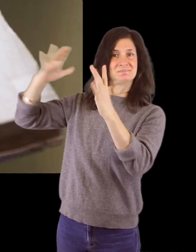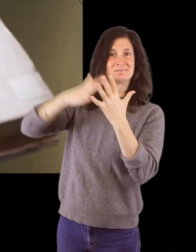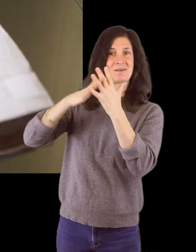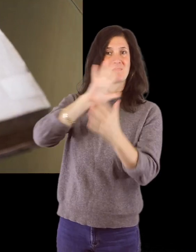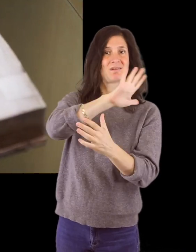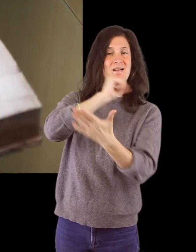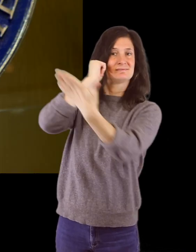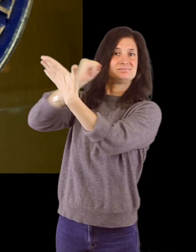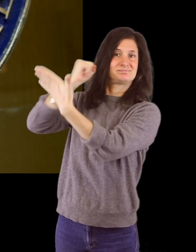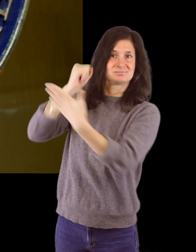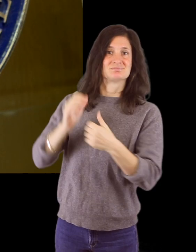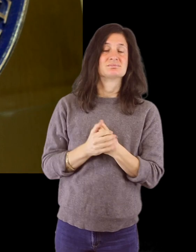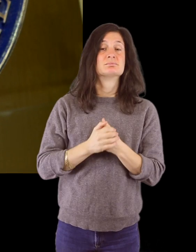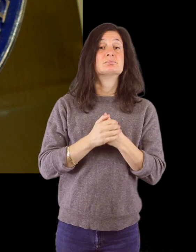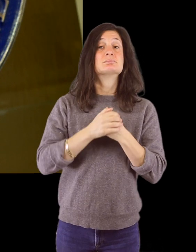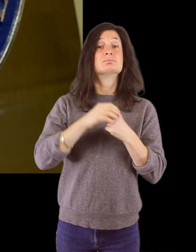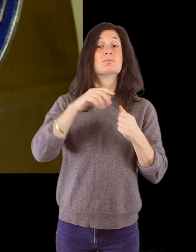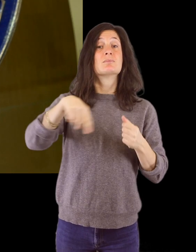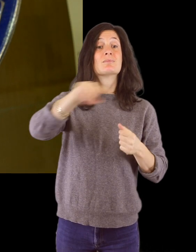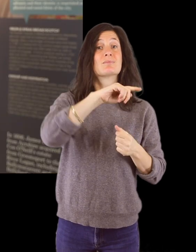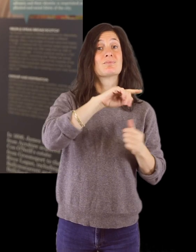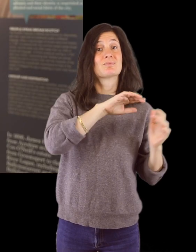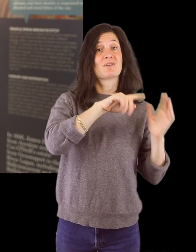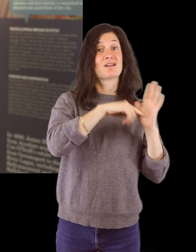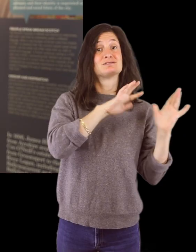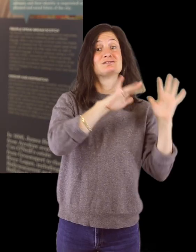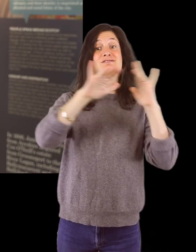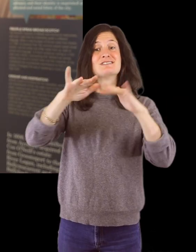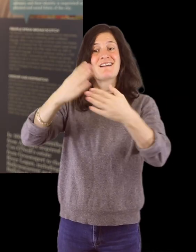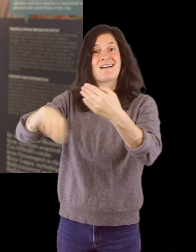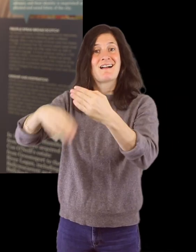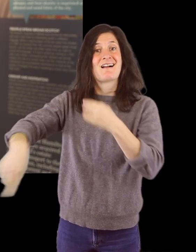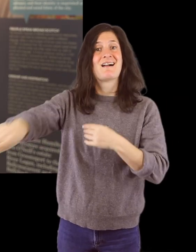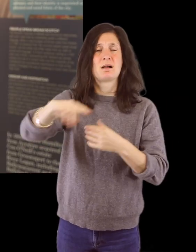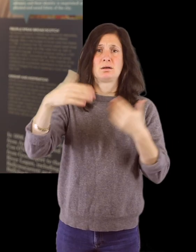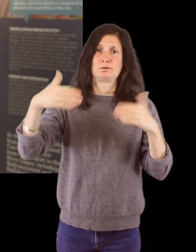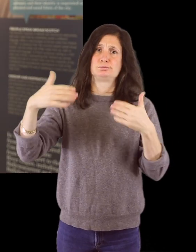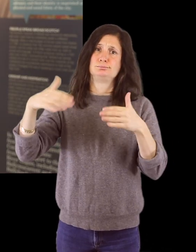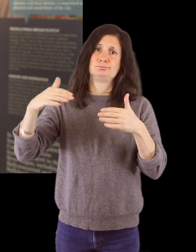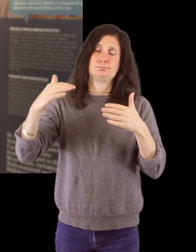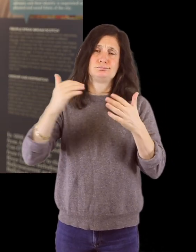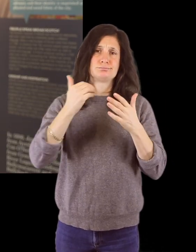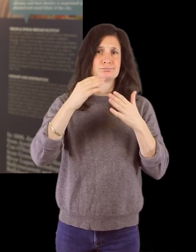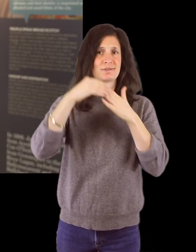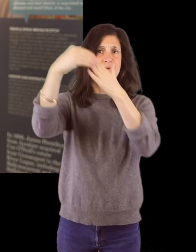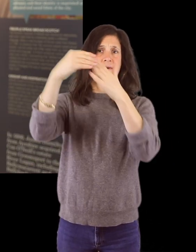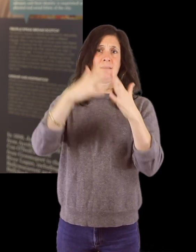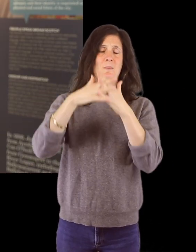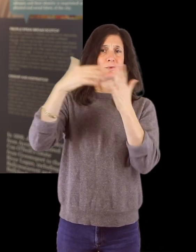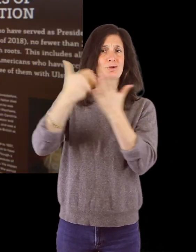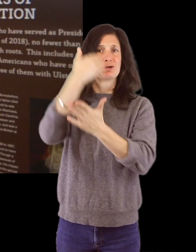or designed the Great Seal of the United States. Descendants of those who left Ulster shores played a large part in